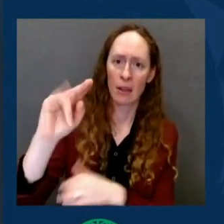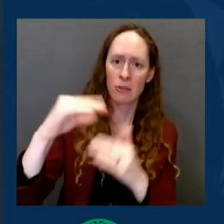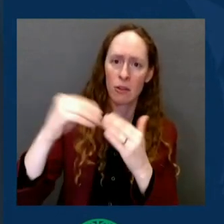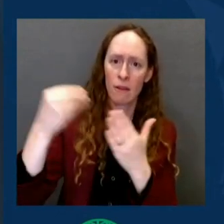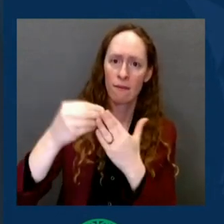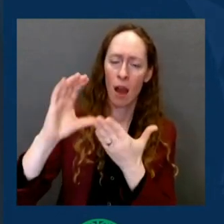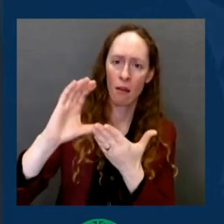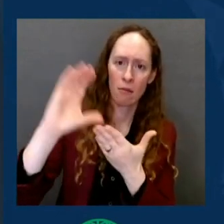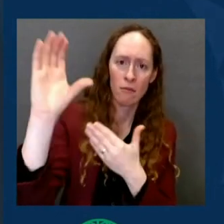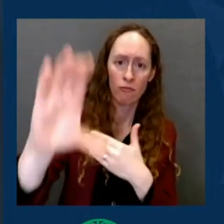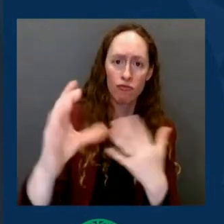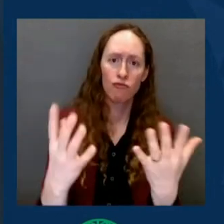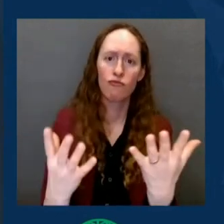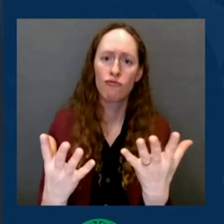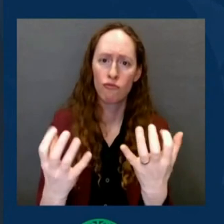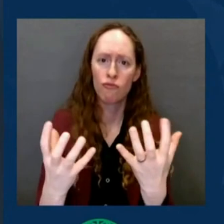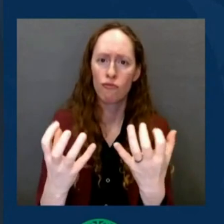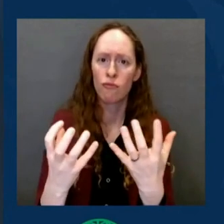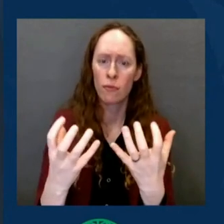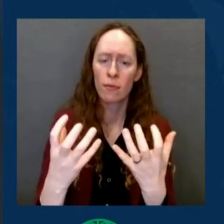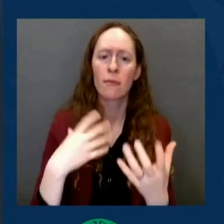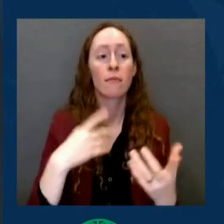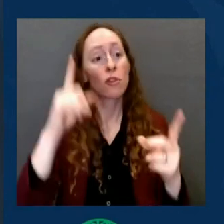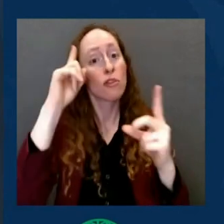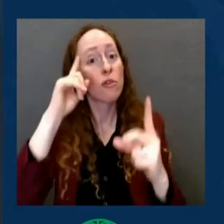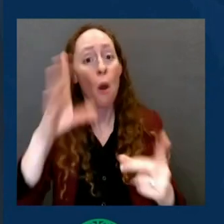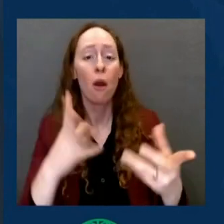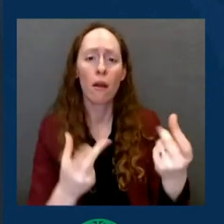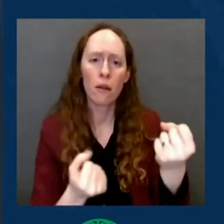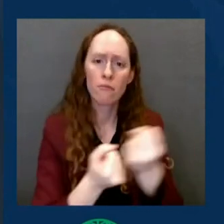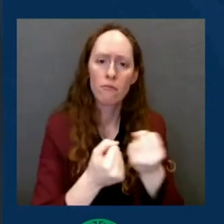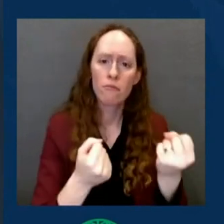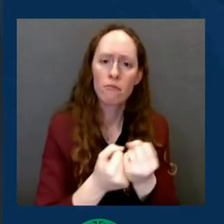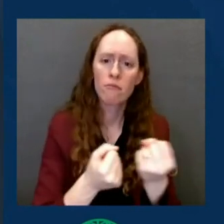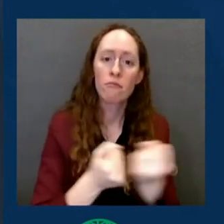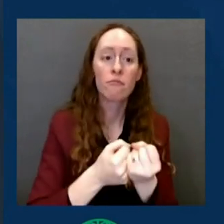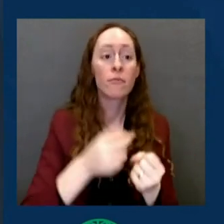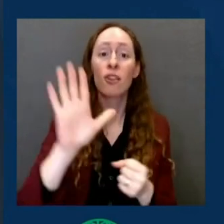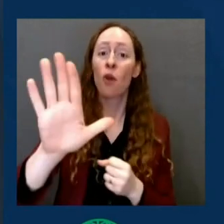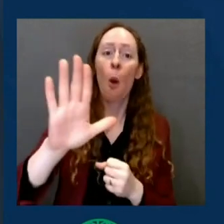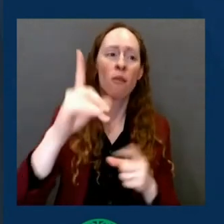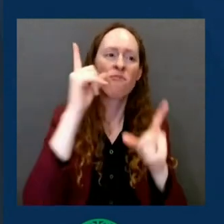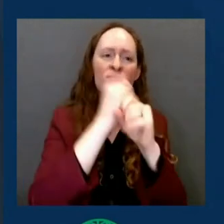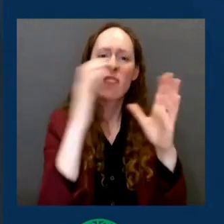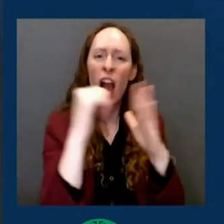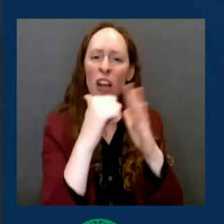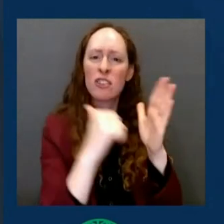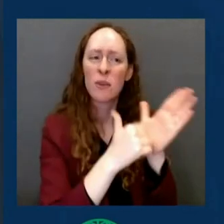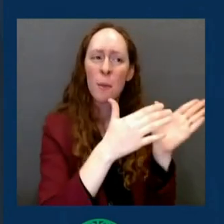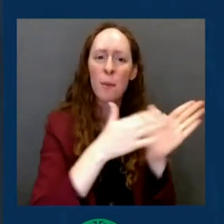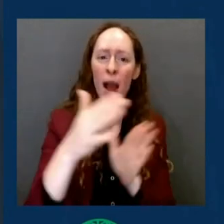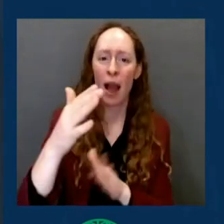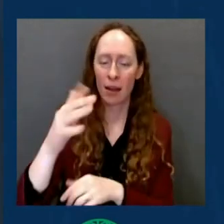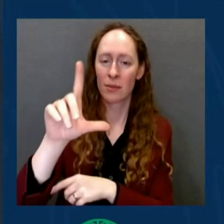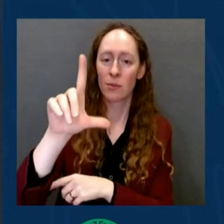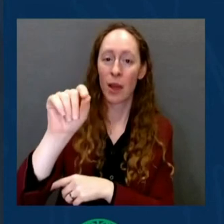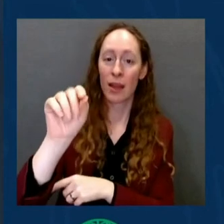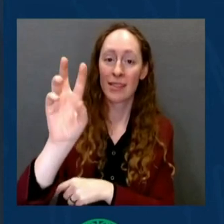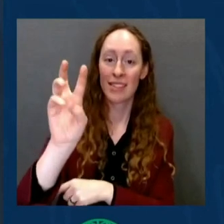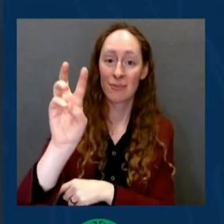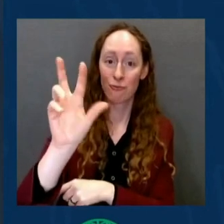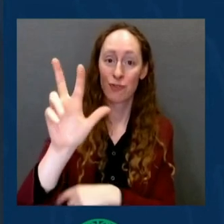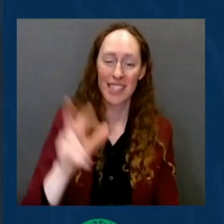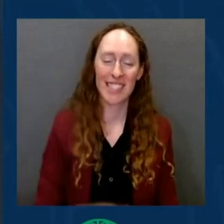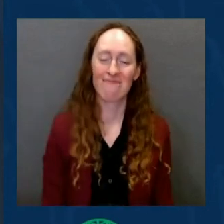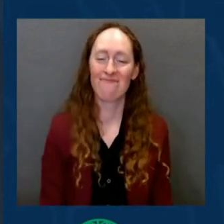Agenda 2063. That number represents a comprehensive commitment from the United States to invest in